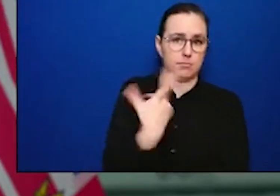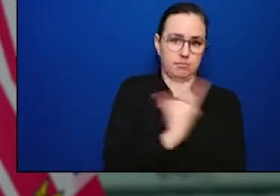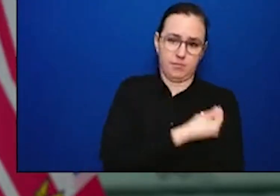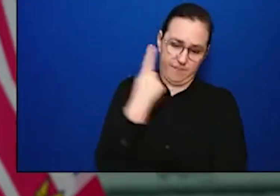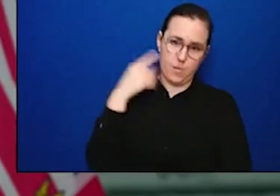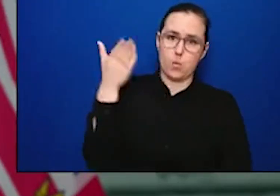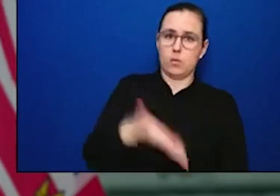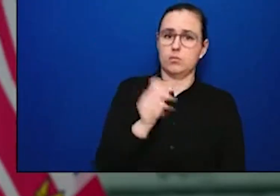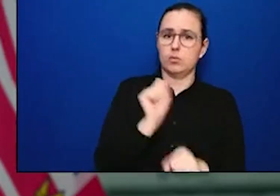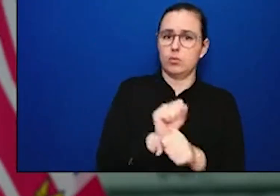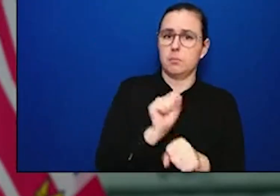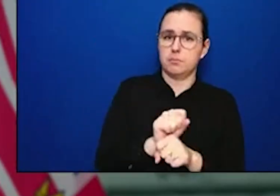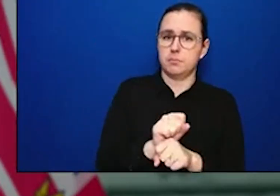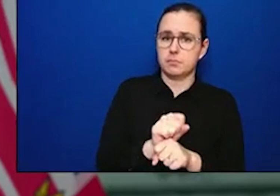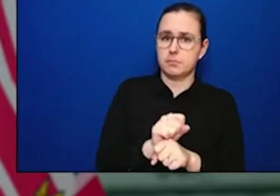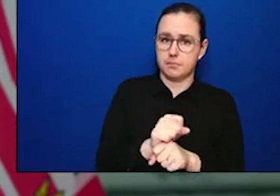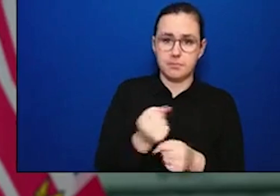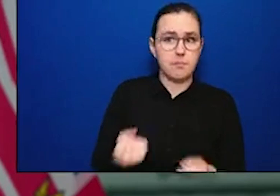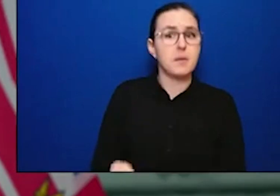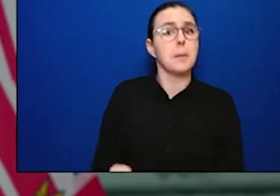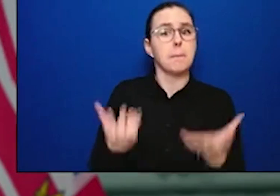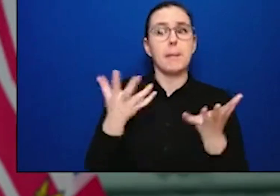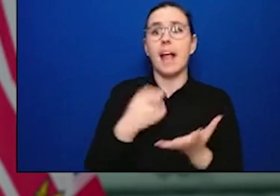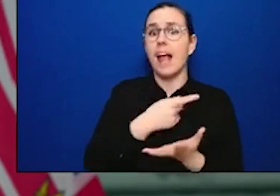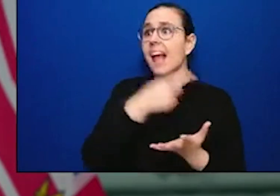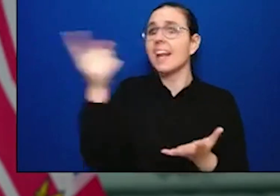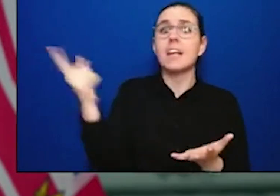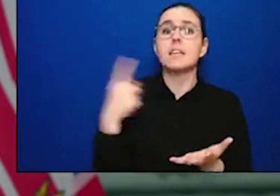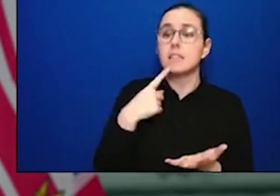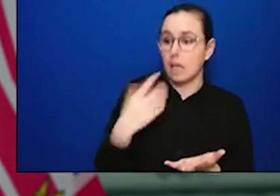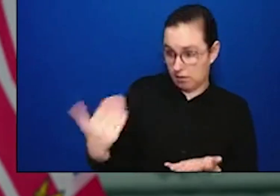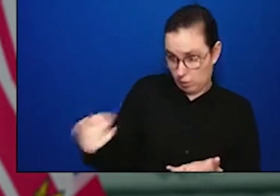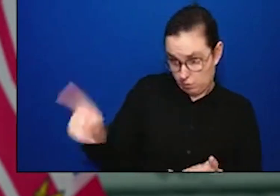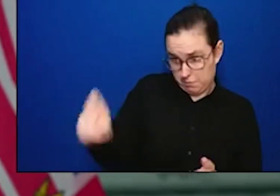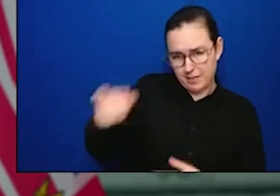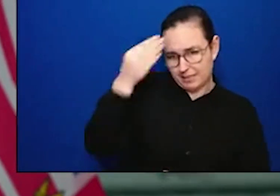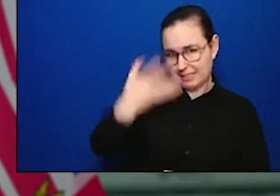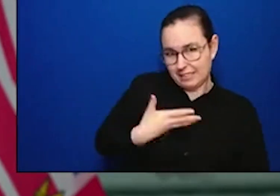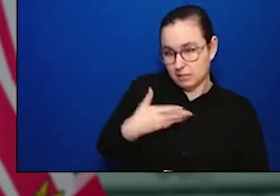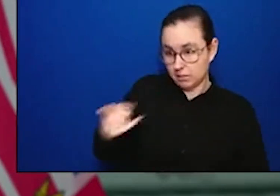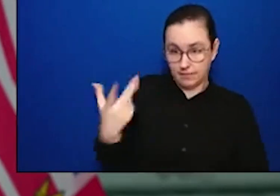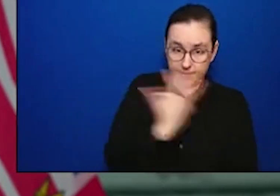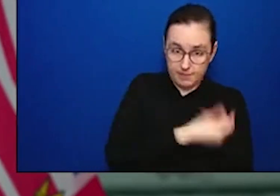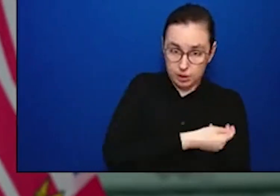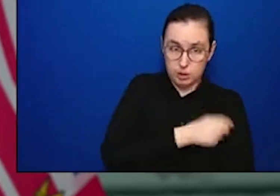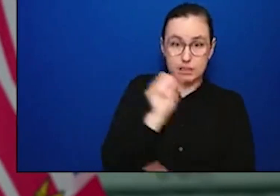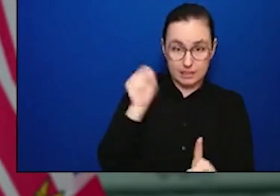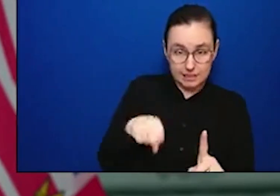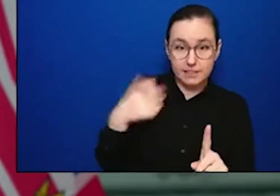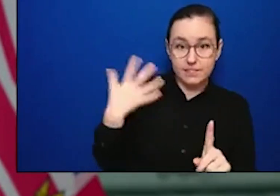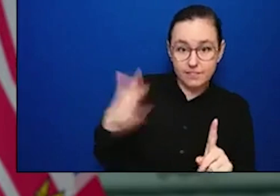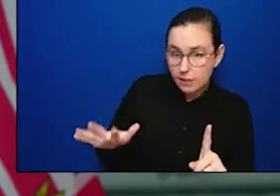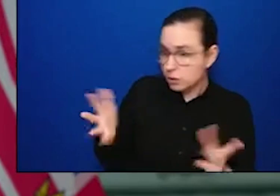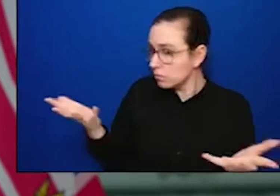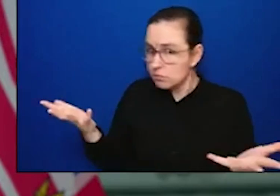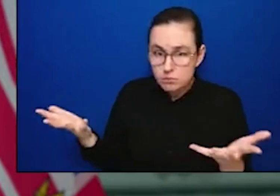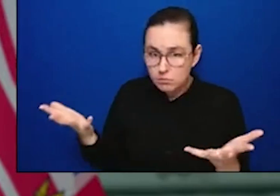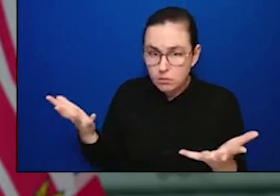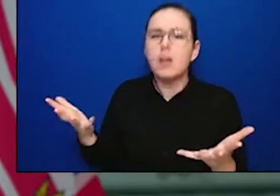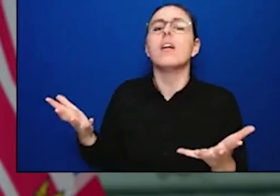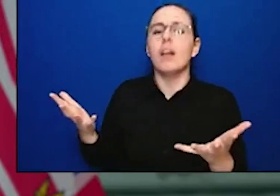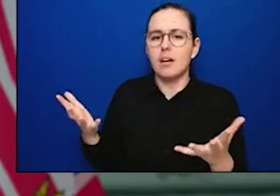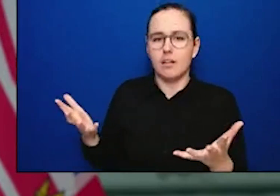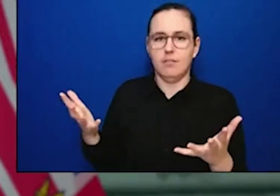so you understand the risk in your employees. And while vaccine right now won't stop all of us from